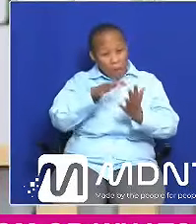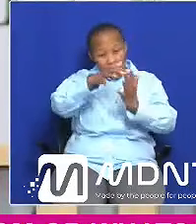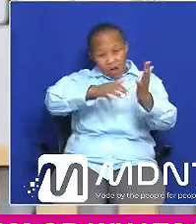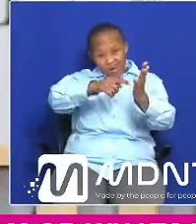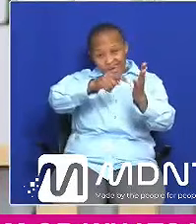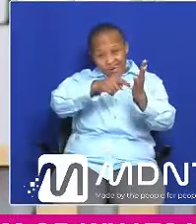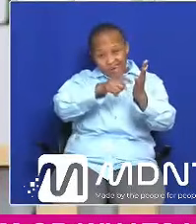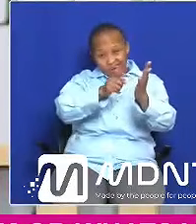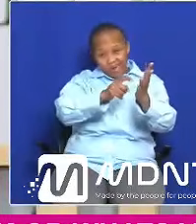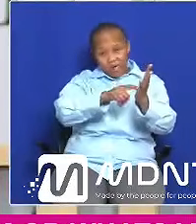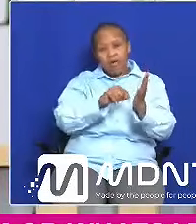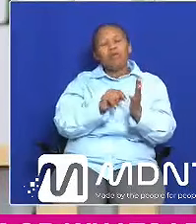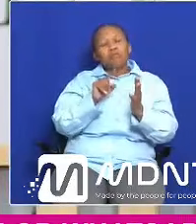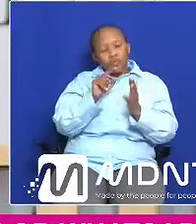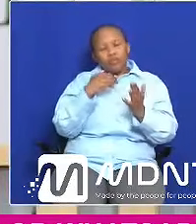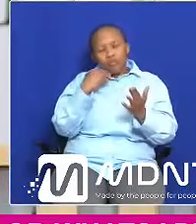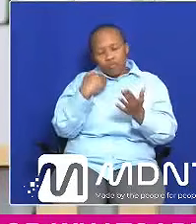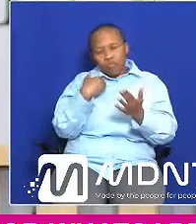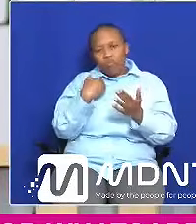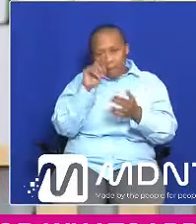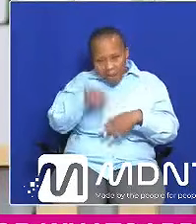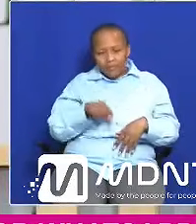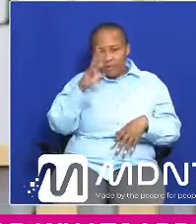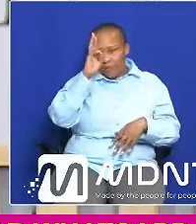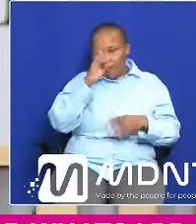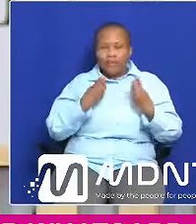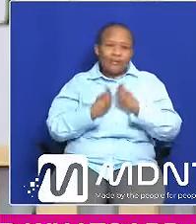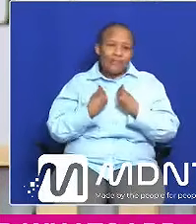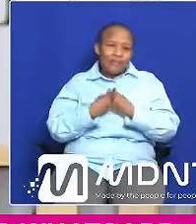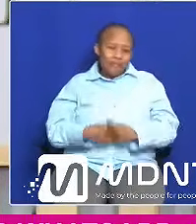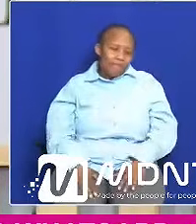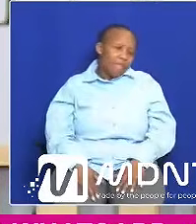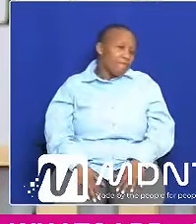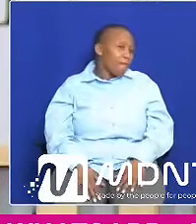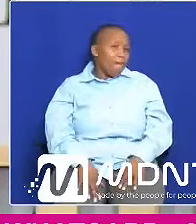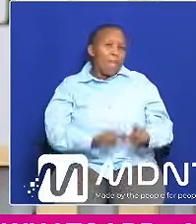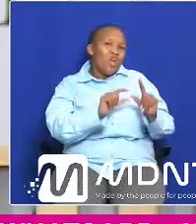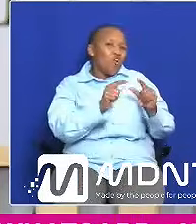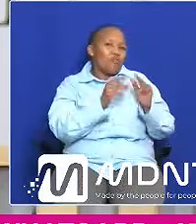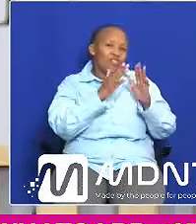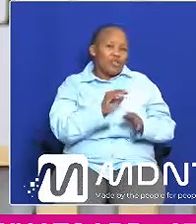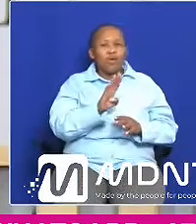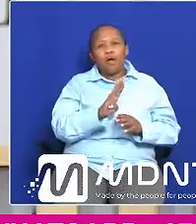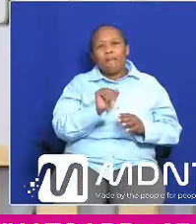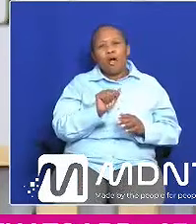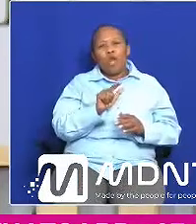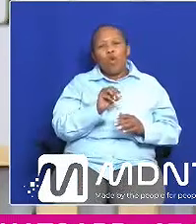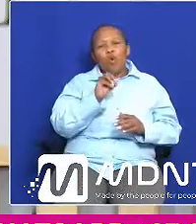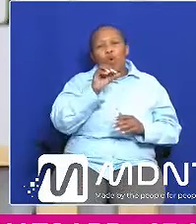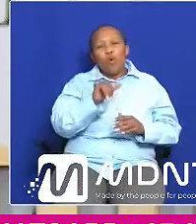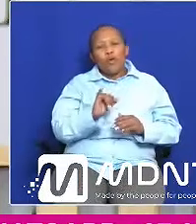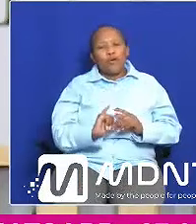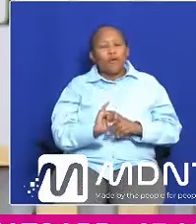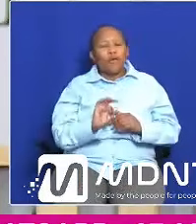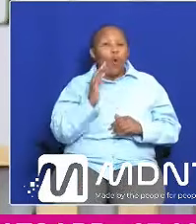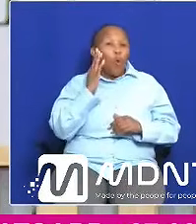You can comment. Commissioner Baloyi, firstly, when I say it's not the first time seeing